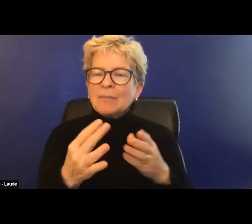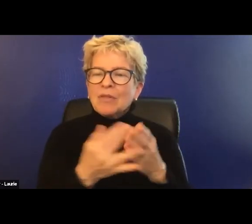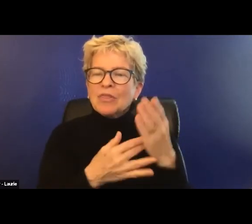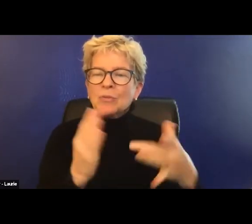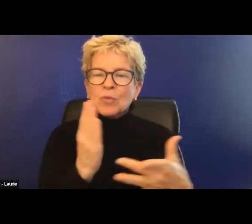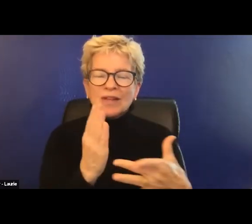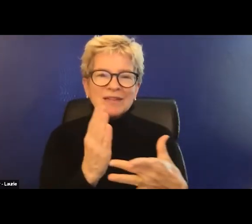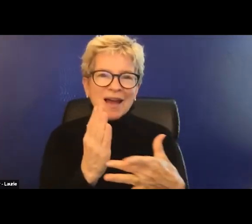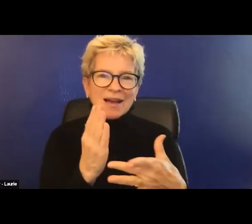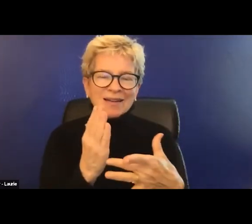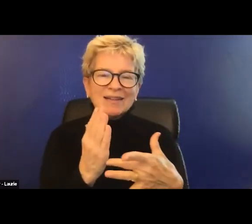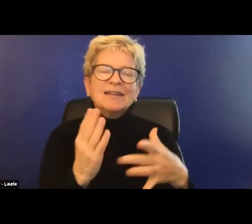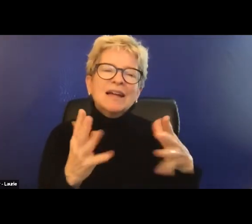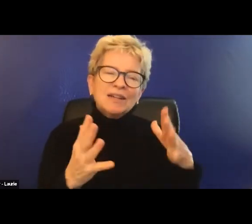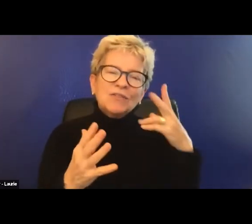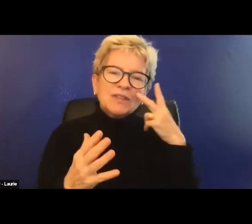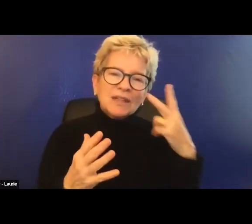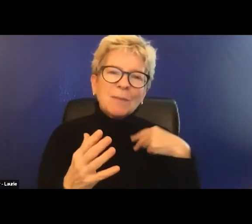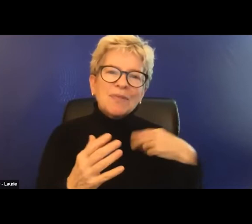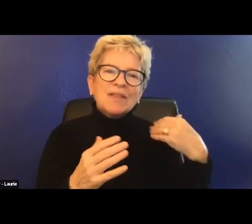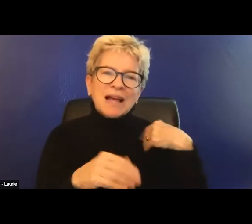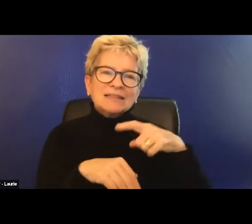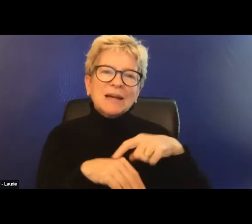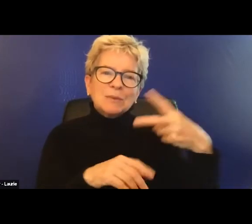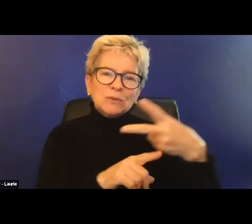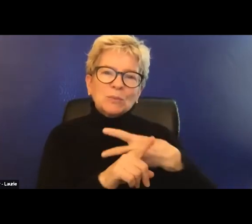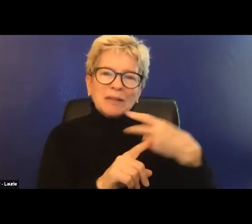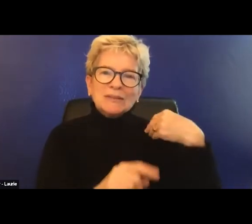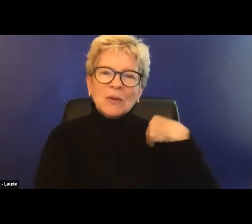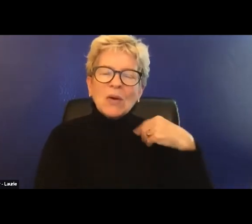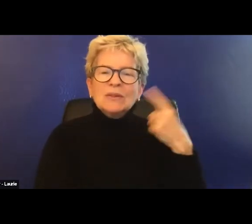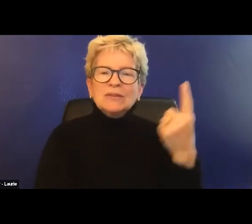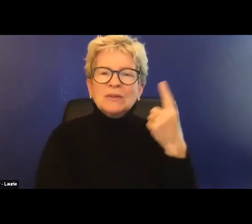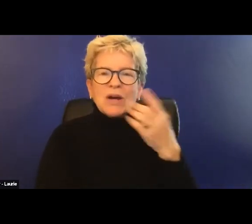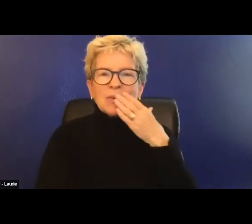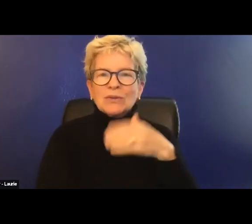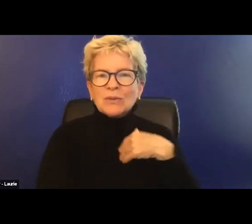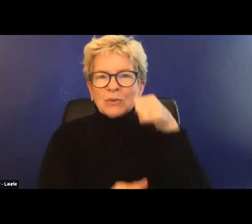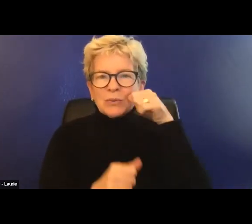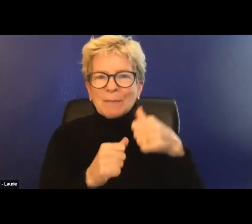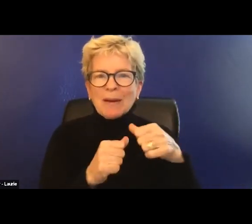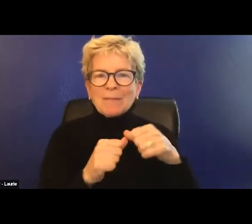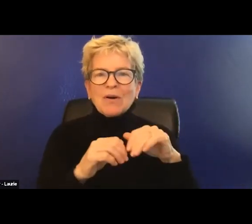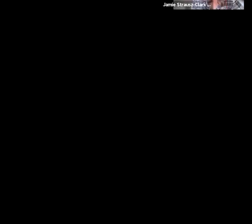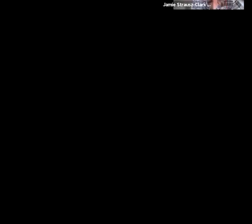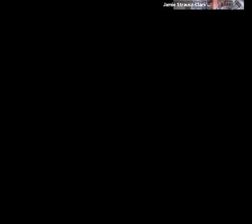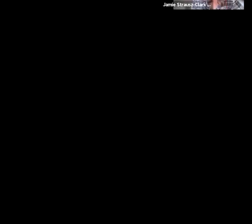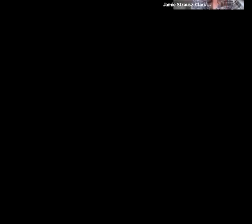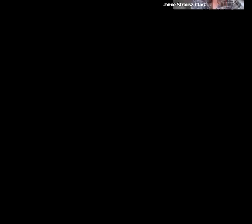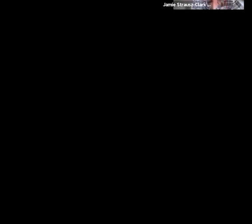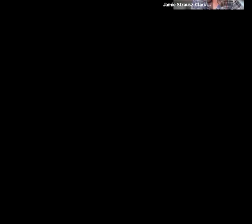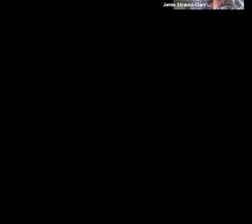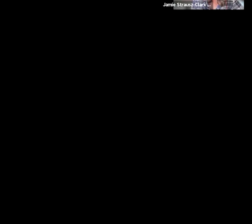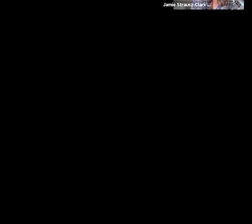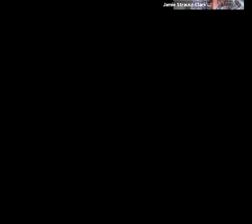spiel before, but it's been 2 months since we've seen each other, so I think it's always good to refresh our memories about how we're going to conduct the meeting.